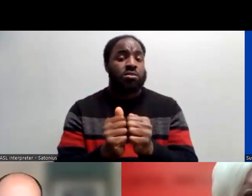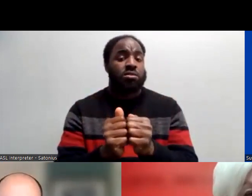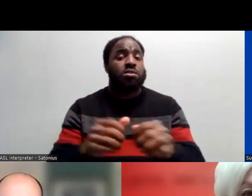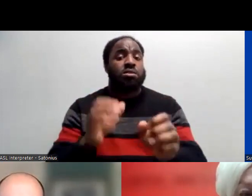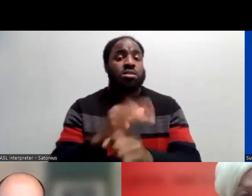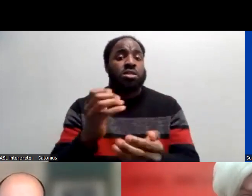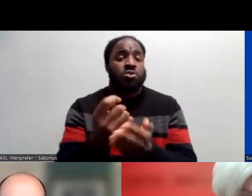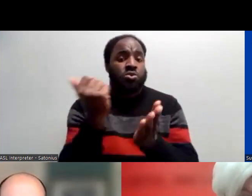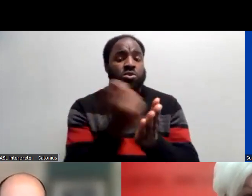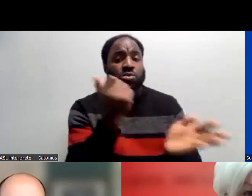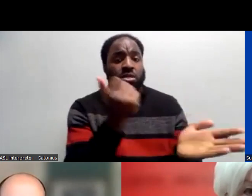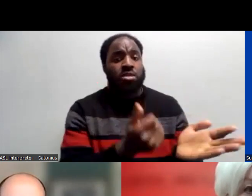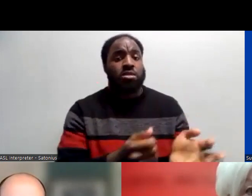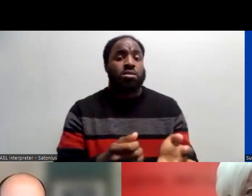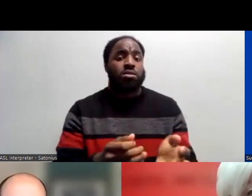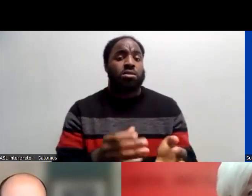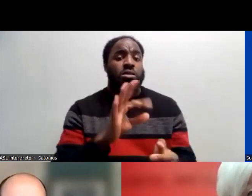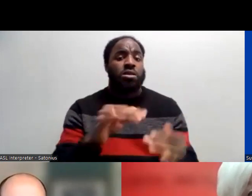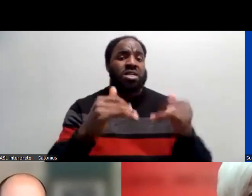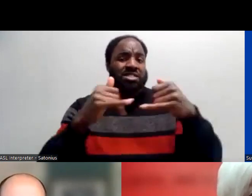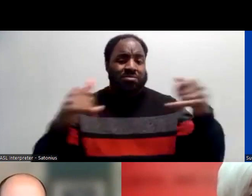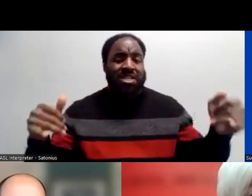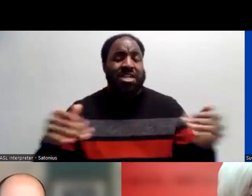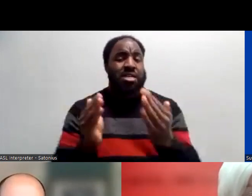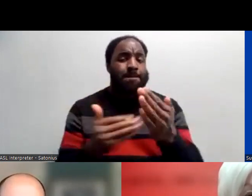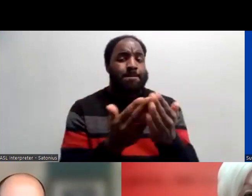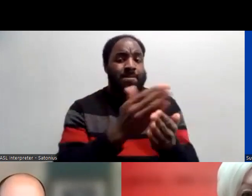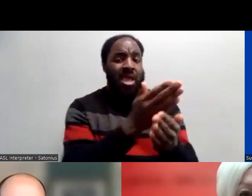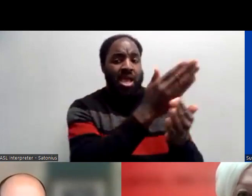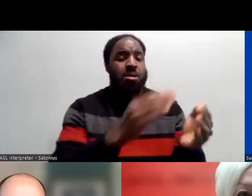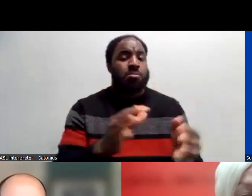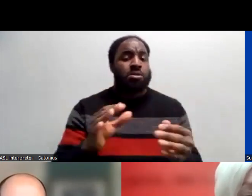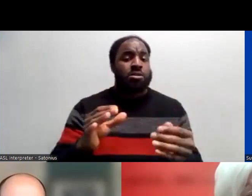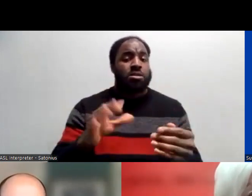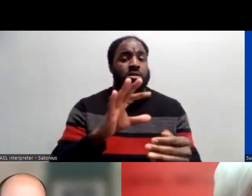getting rid of that spaghetti map of how all of